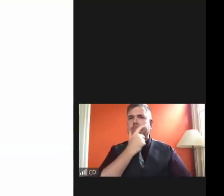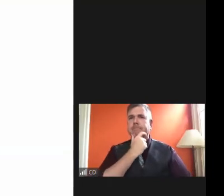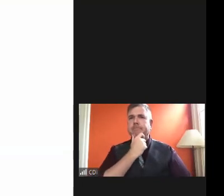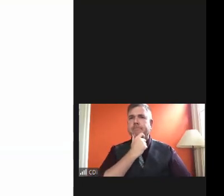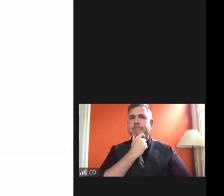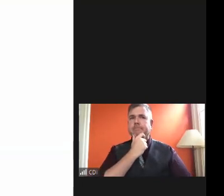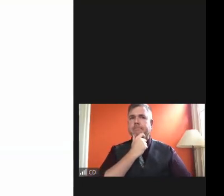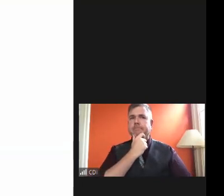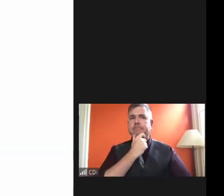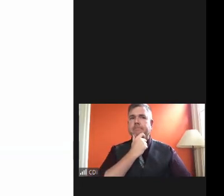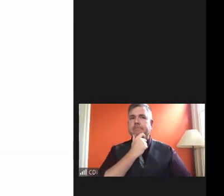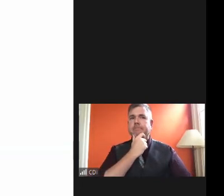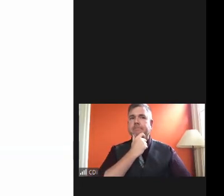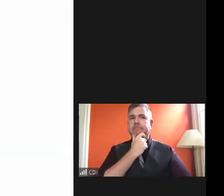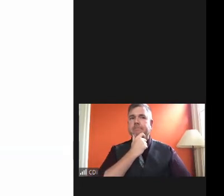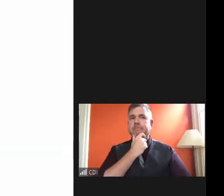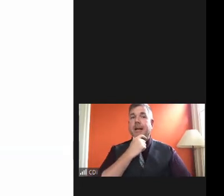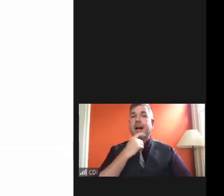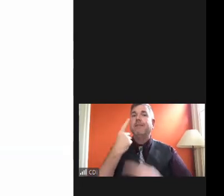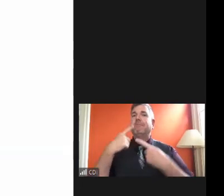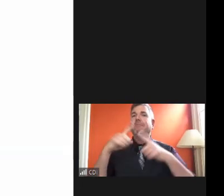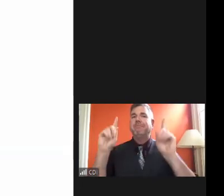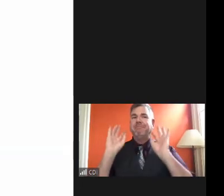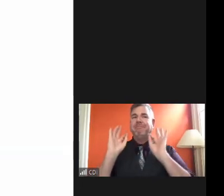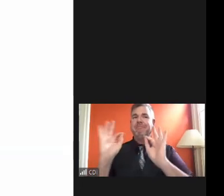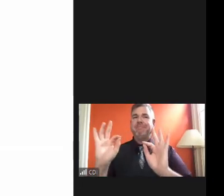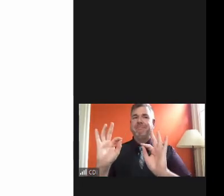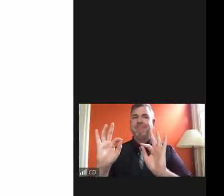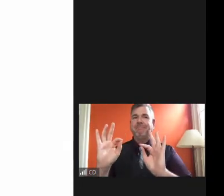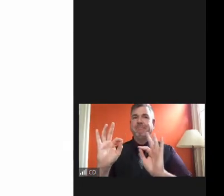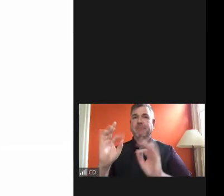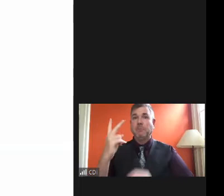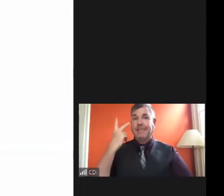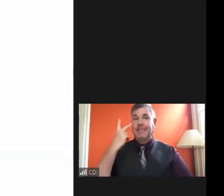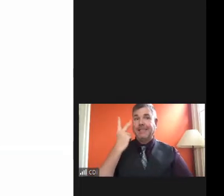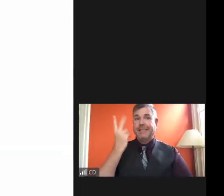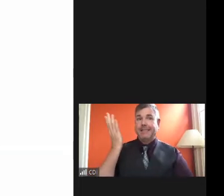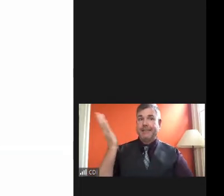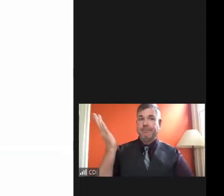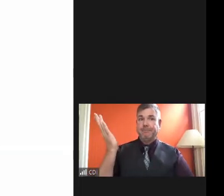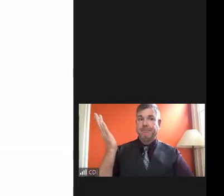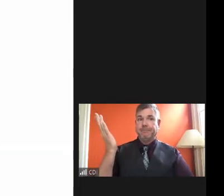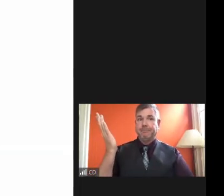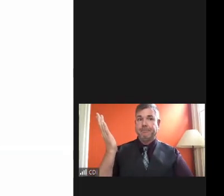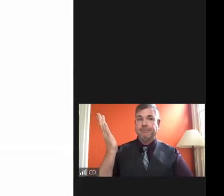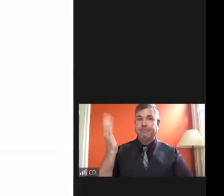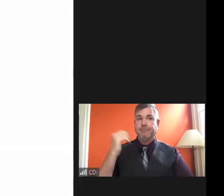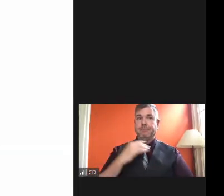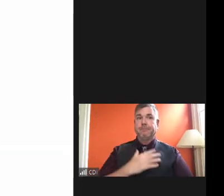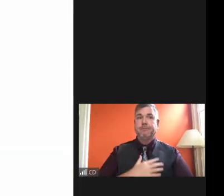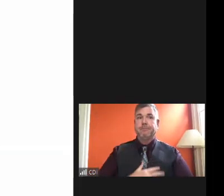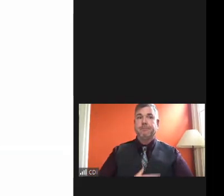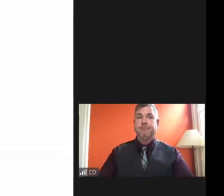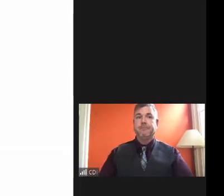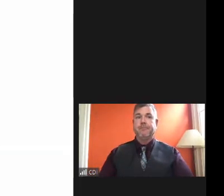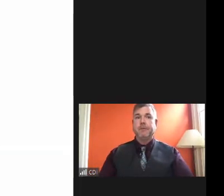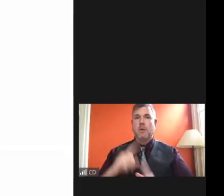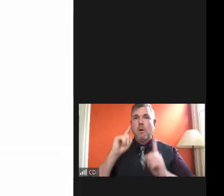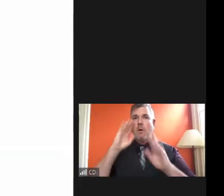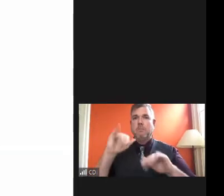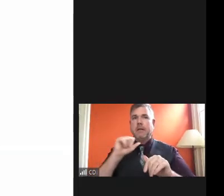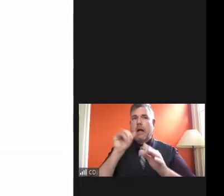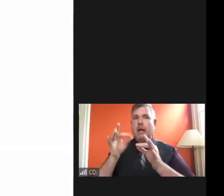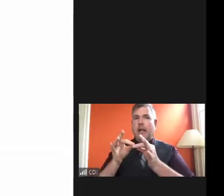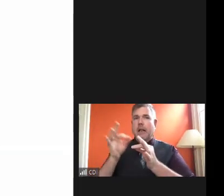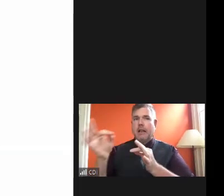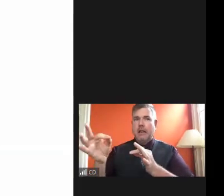go. So hopefully it won't be that delayed each time. This is just, I want to start with